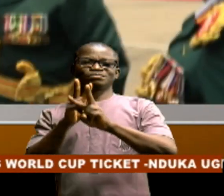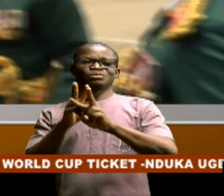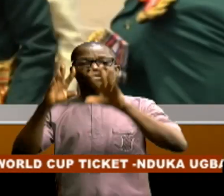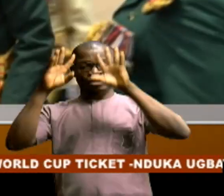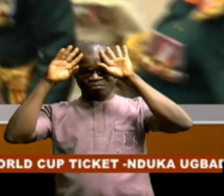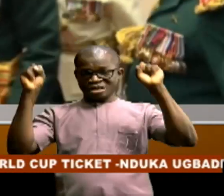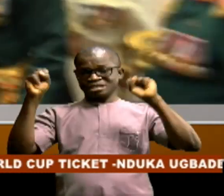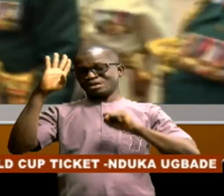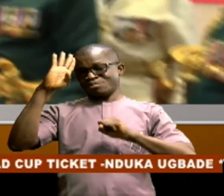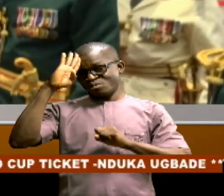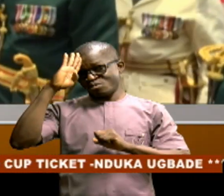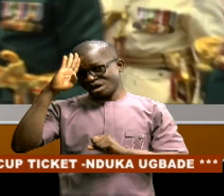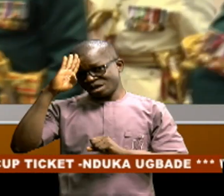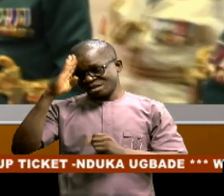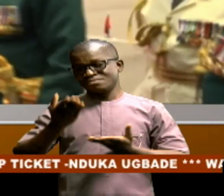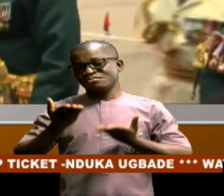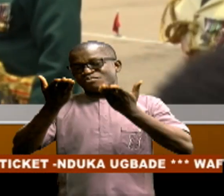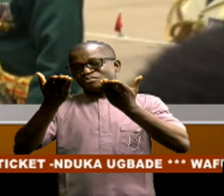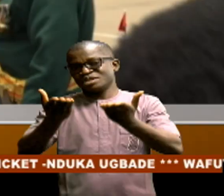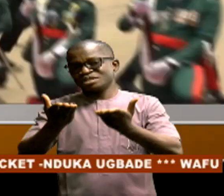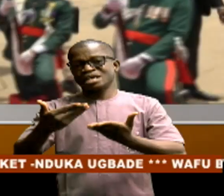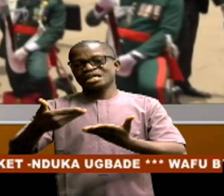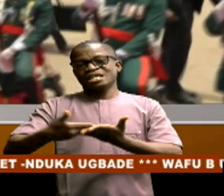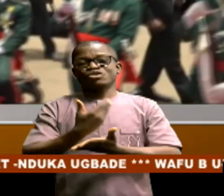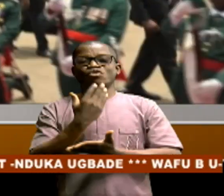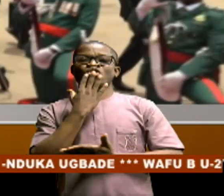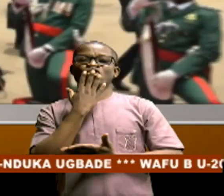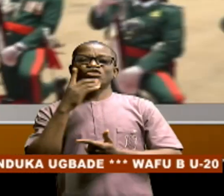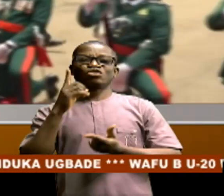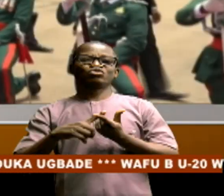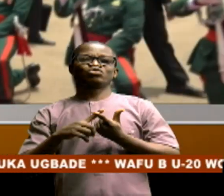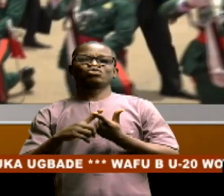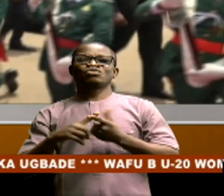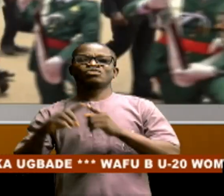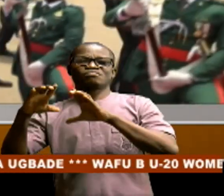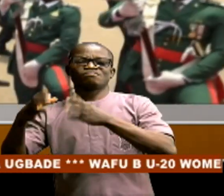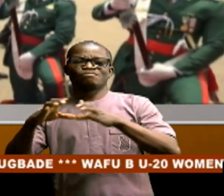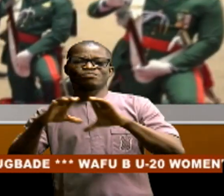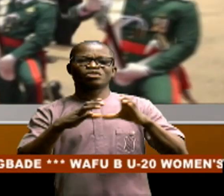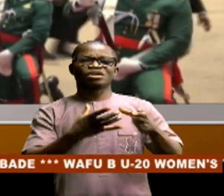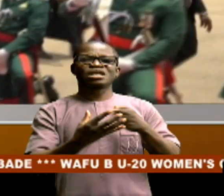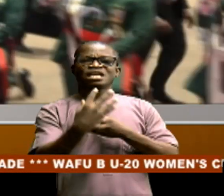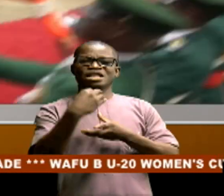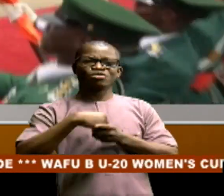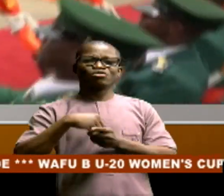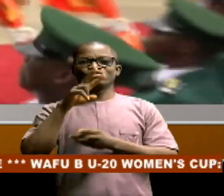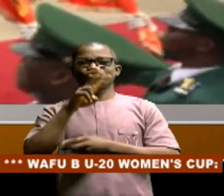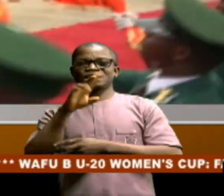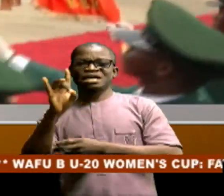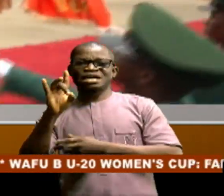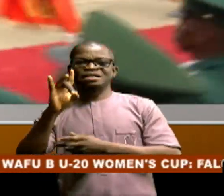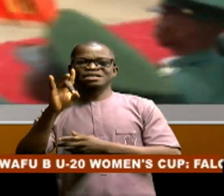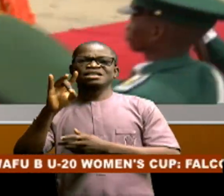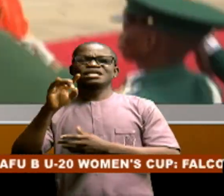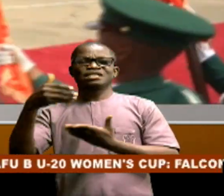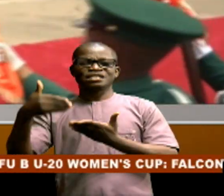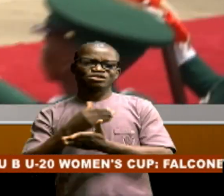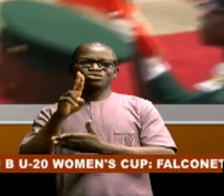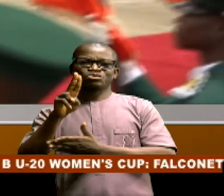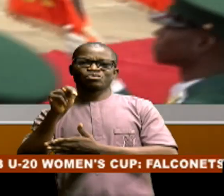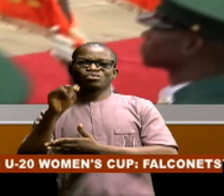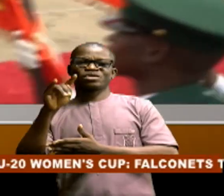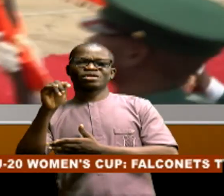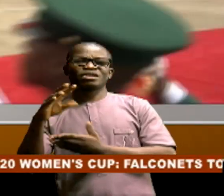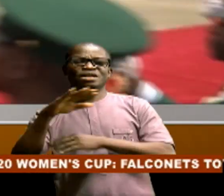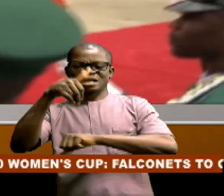President Muhammadu Buhari presented new colors to the formations, including the 28 new units established